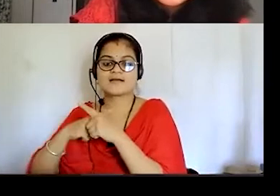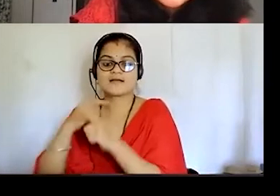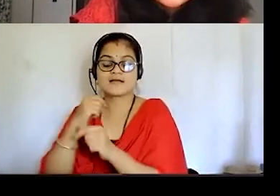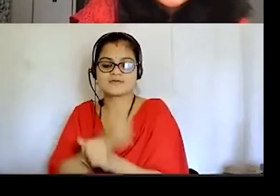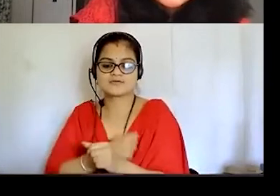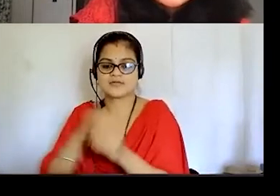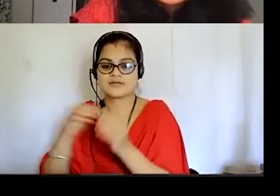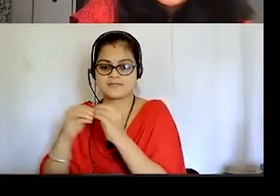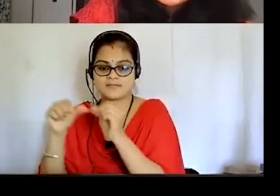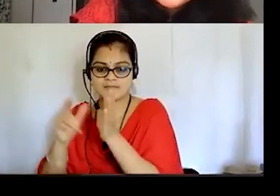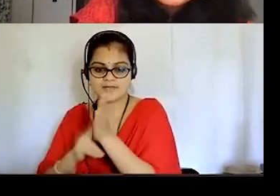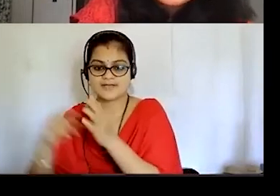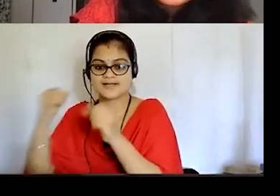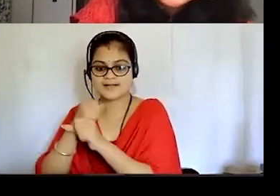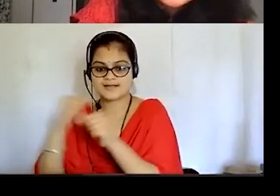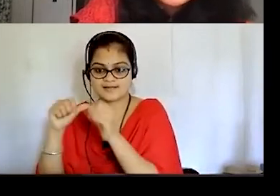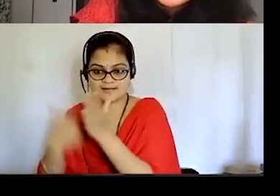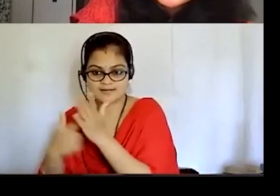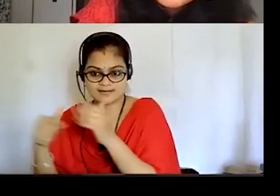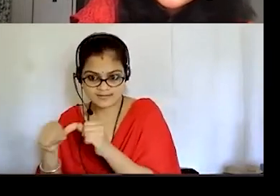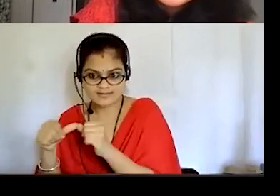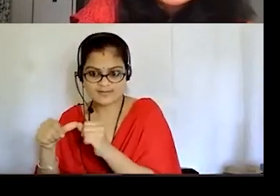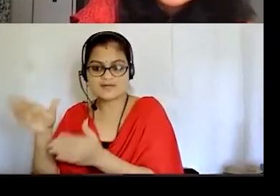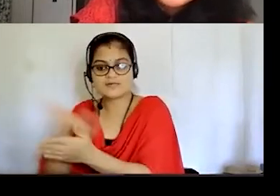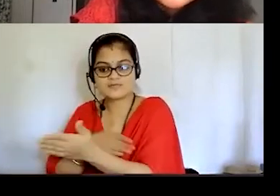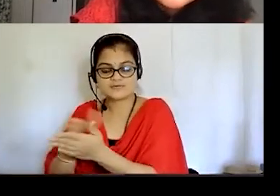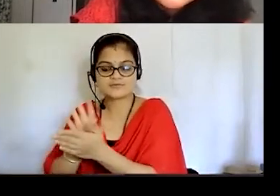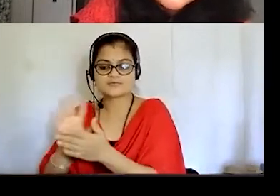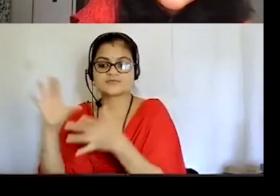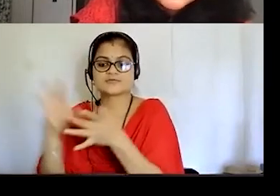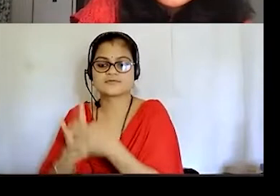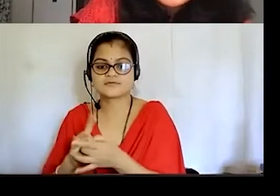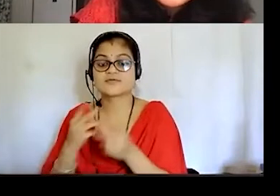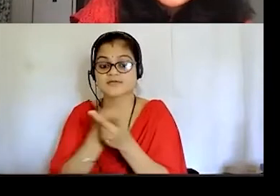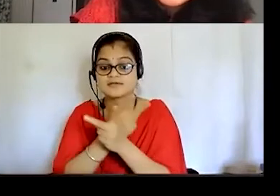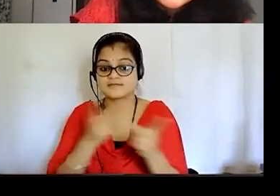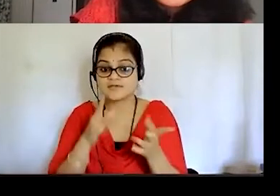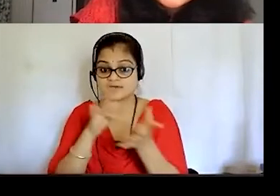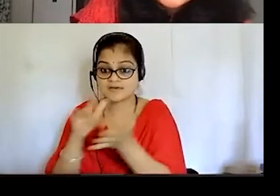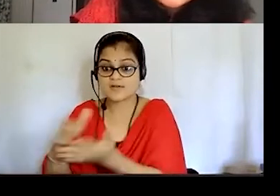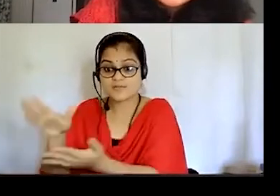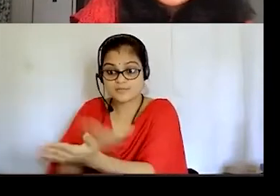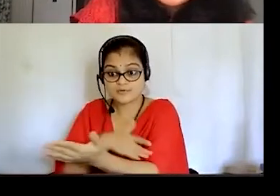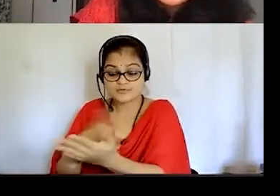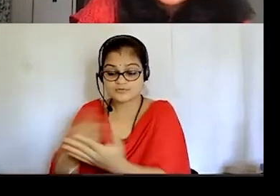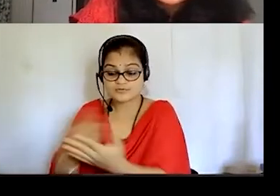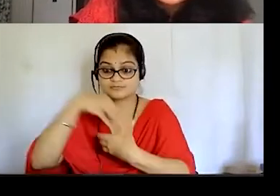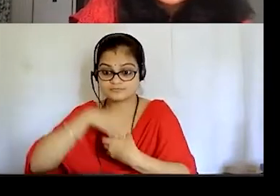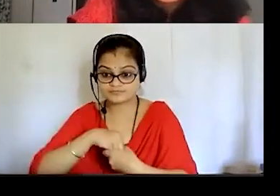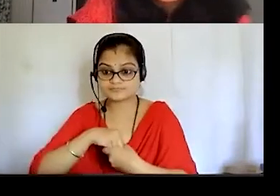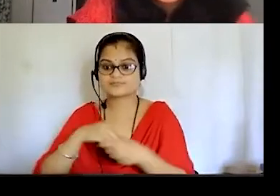migratory sound. In travel of music from its homeland to new territories, music adaptation leads